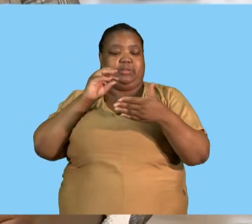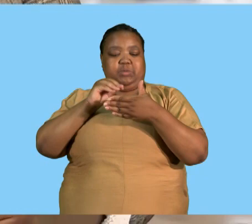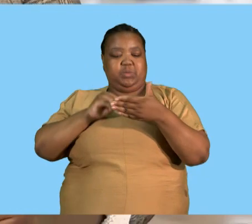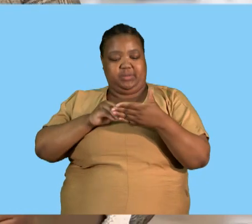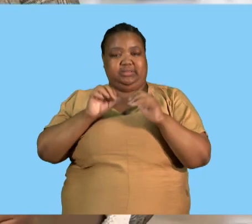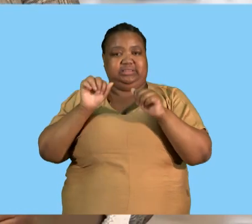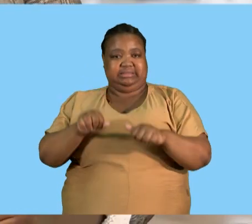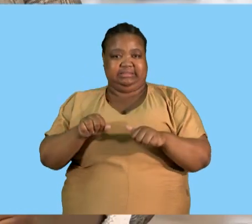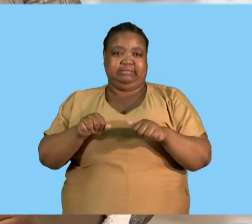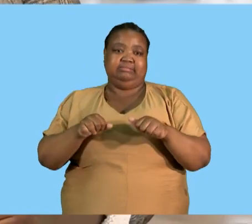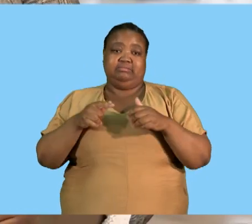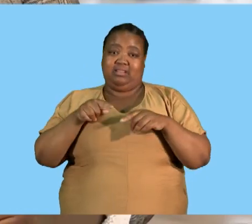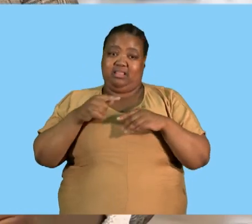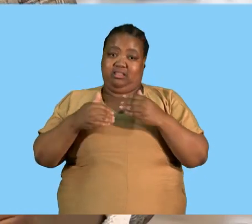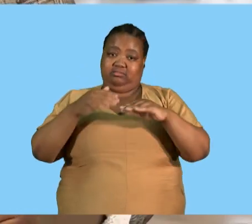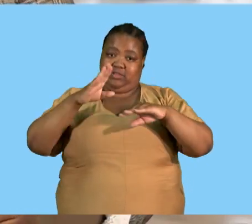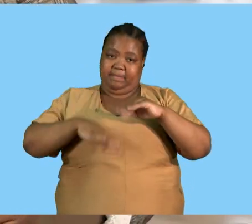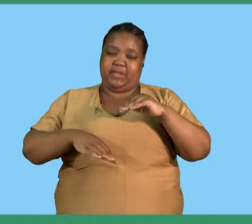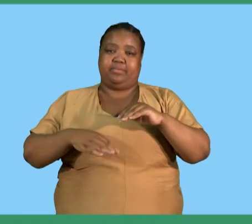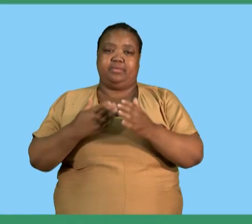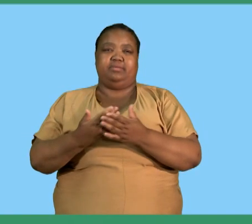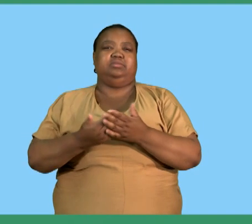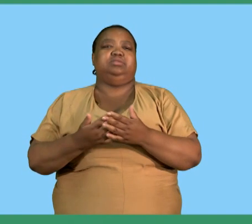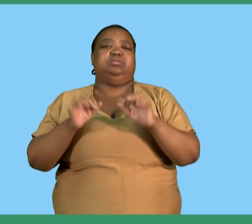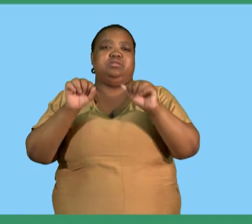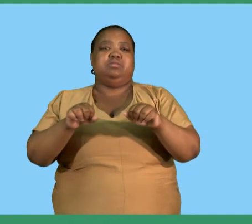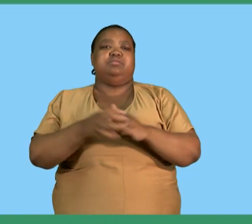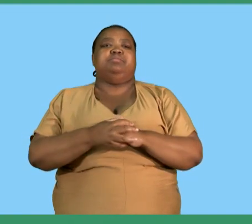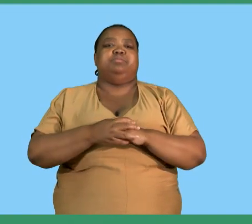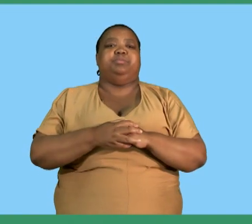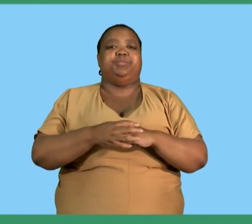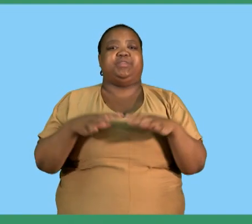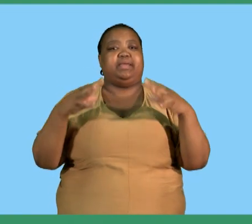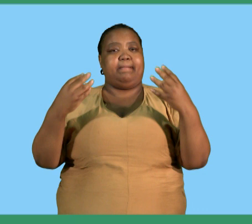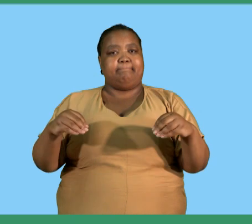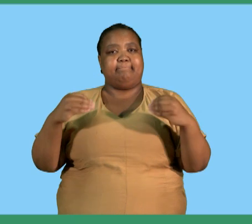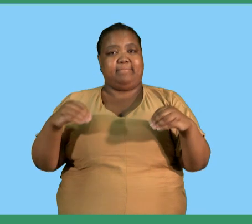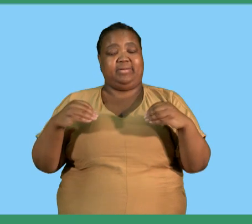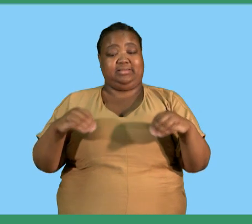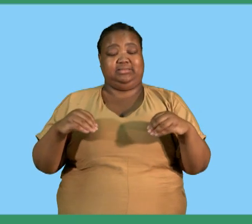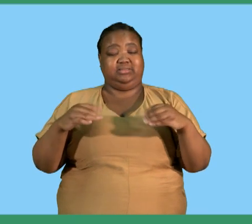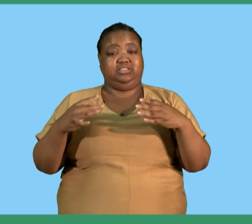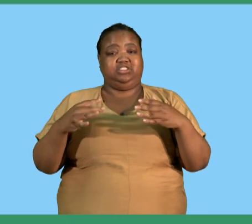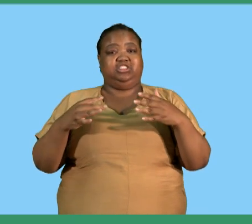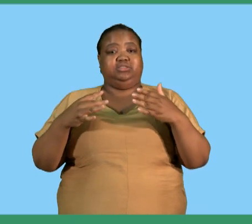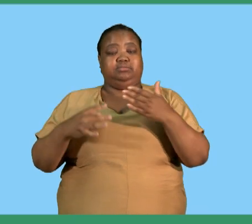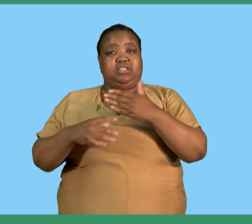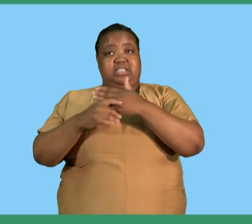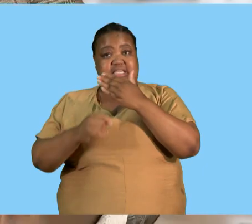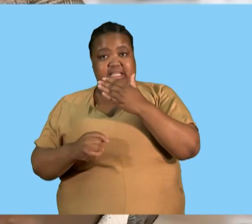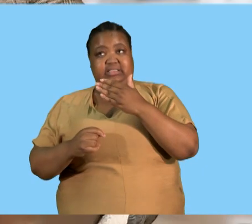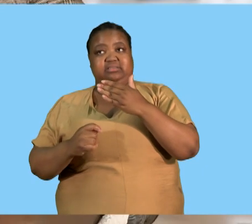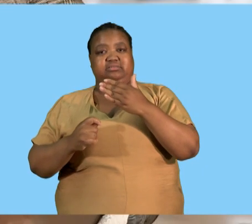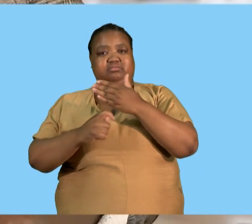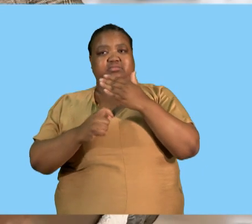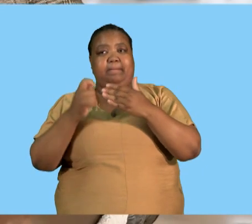challenge, there are strategies. Businesses may not be familiar with the latest changes in tax legislation, so